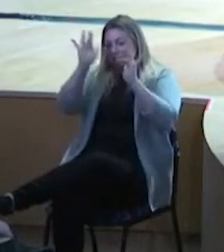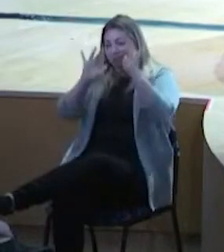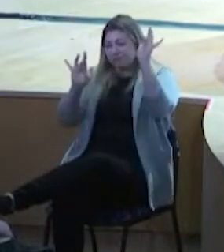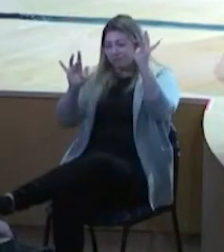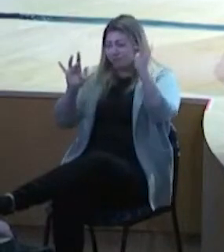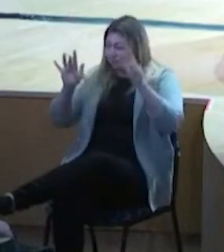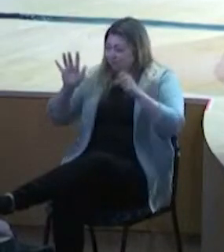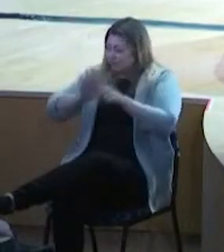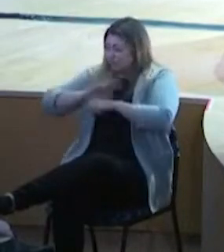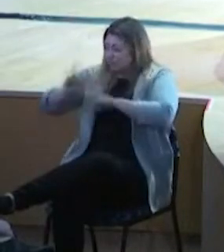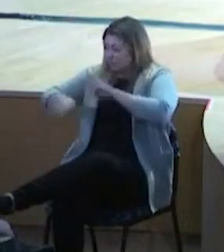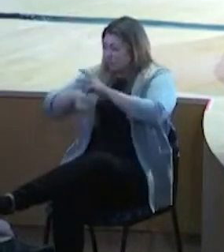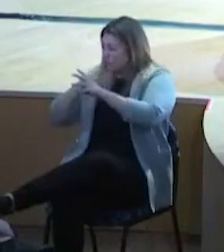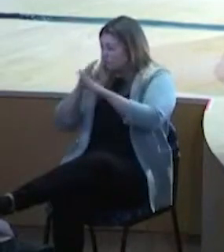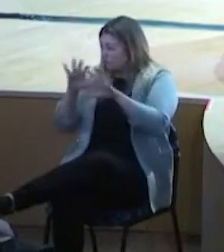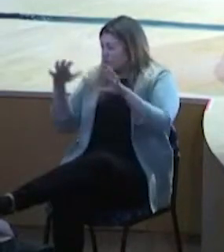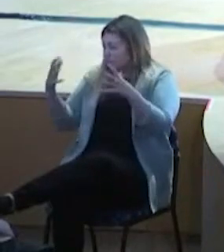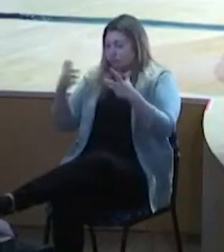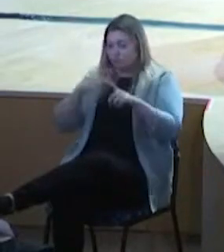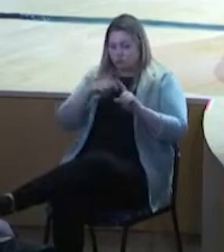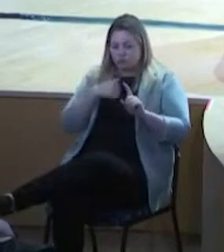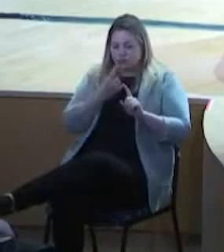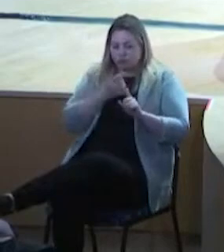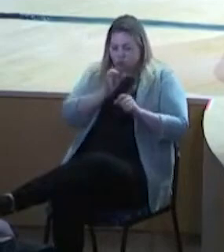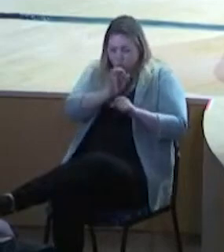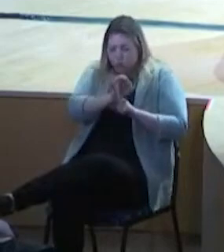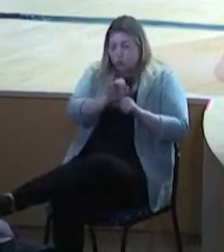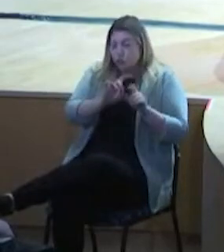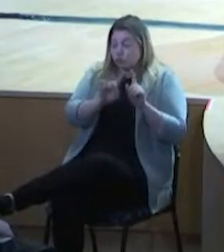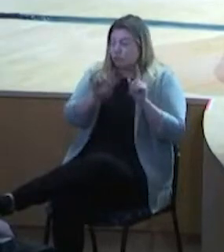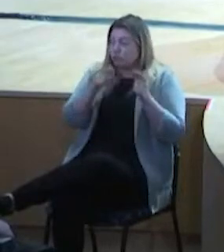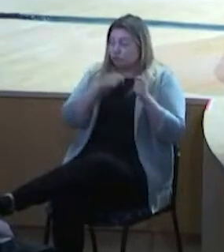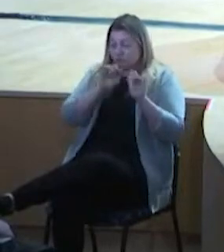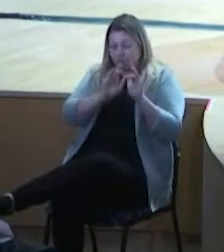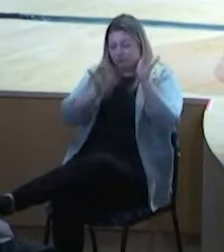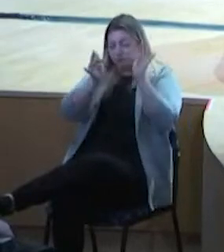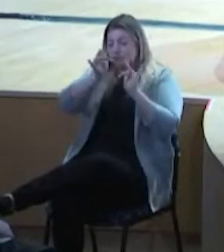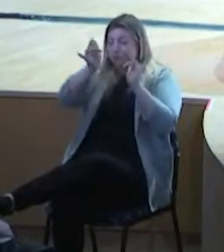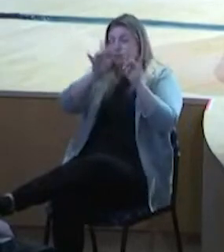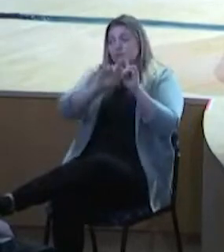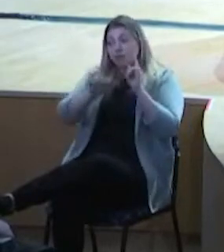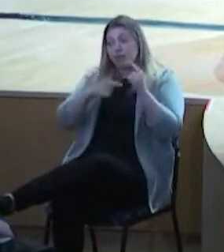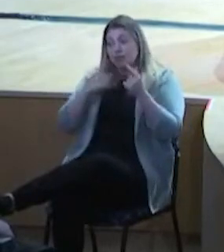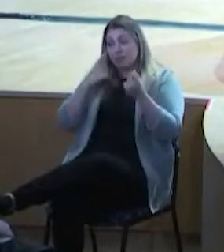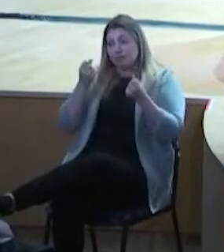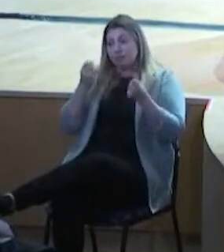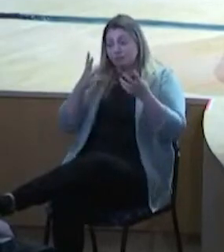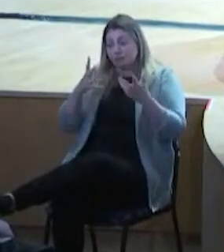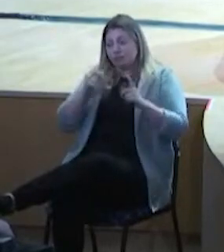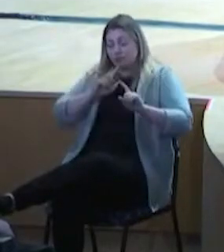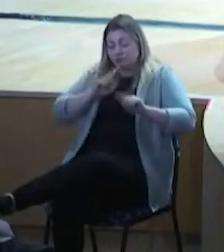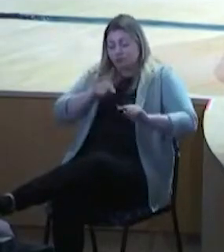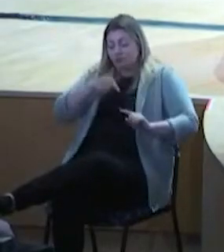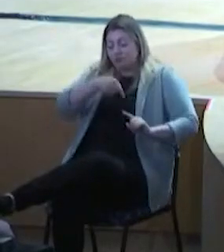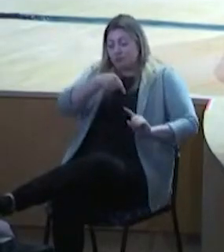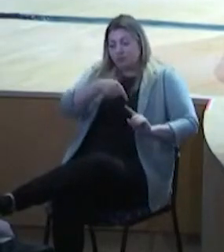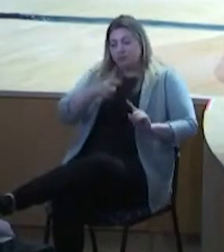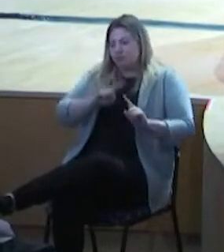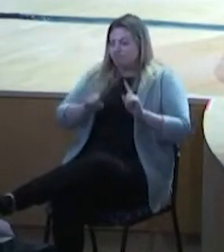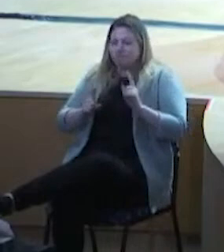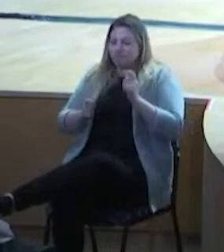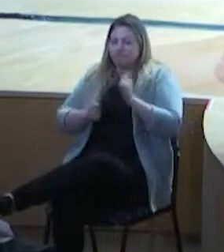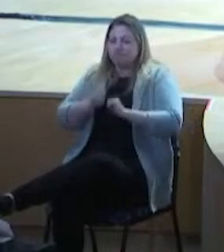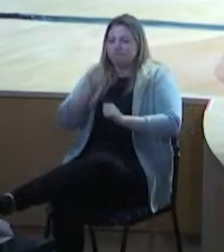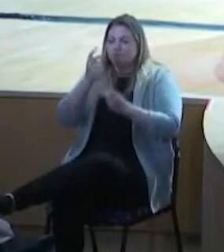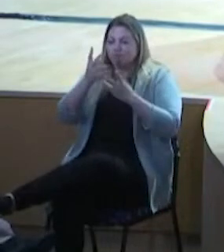world where we're just a speckle. But there's a lot of answers there, I think, that most visitors don't get the